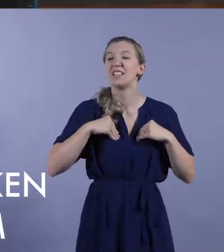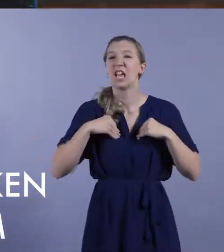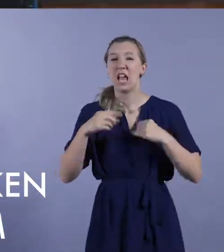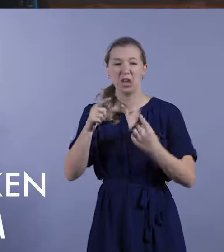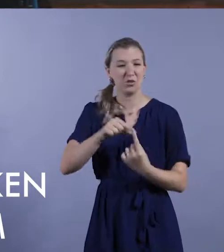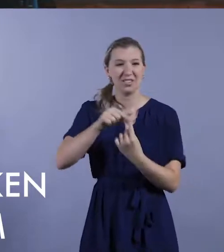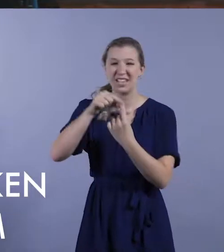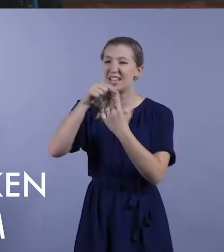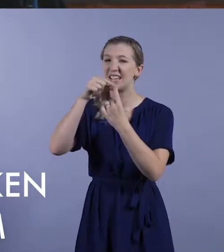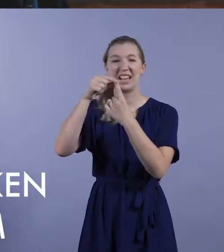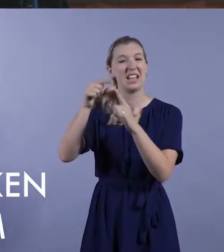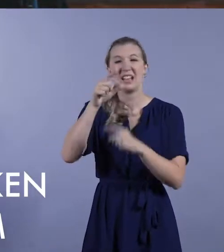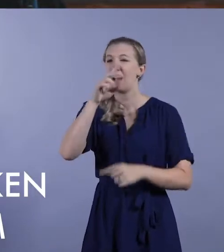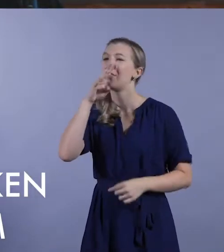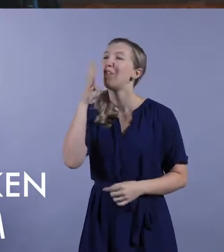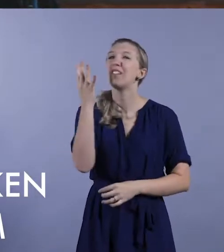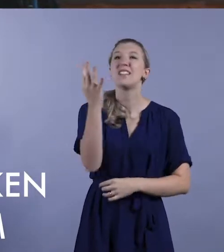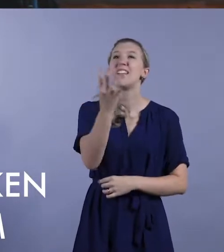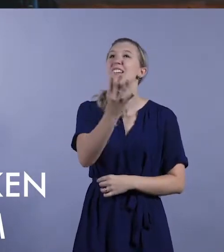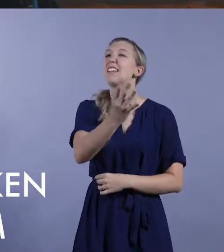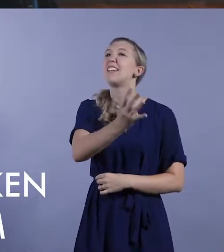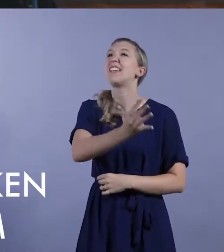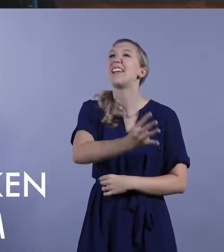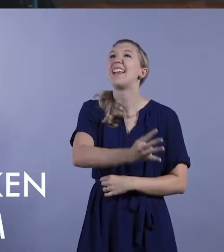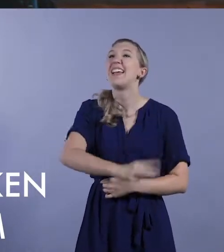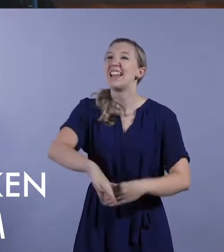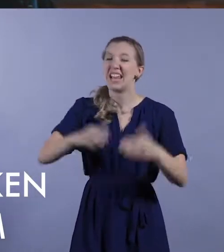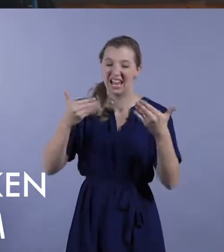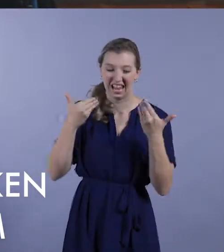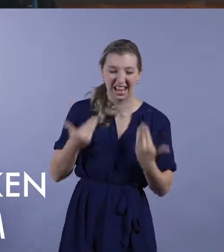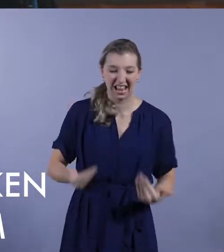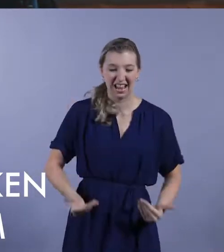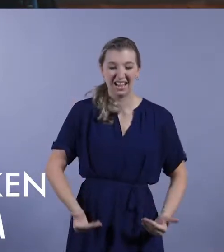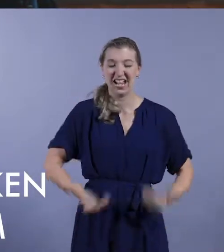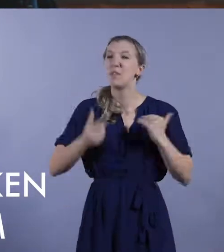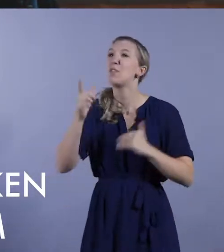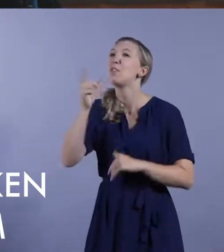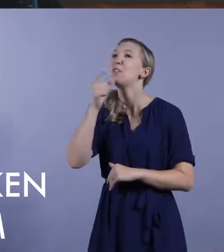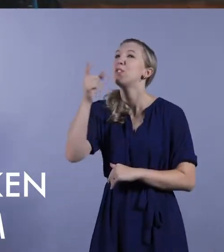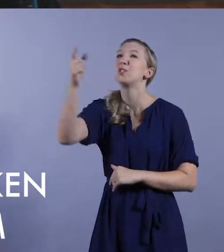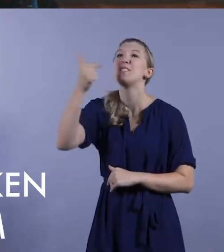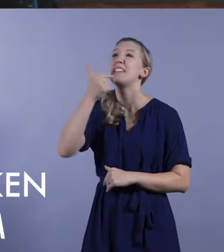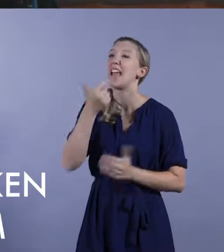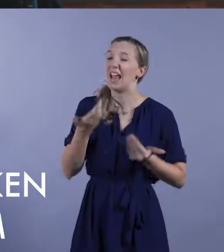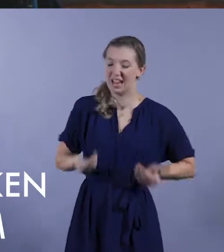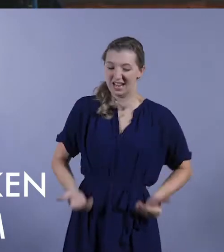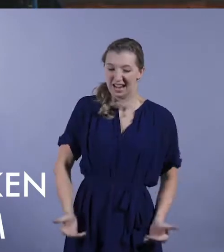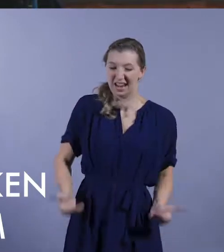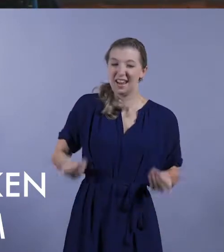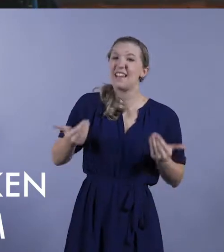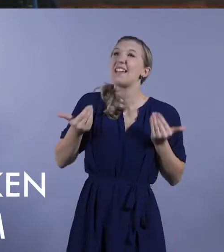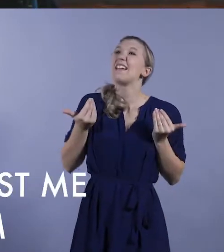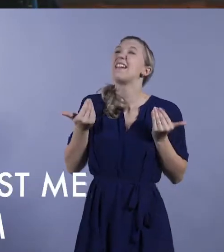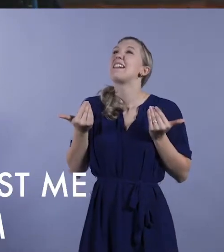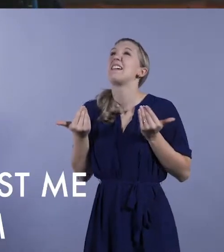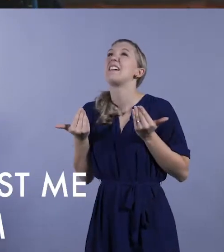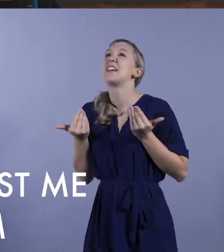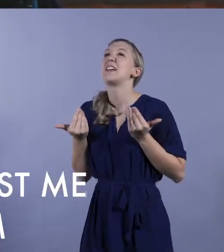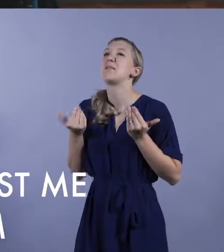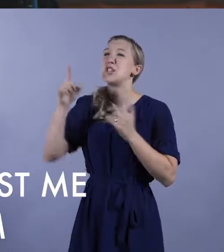am chosen, not forsaken. I am who you say I